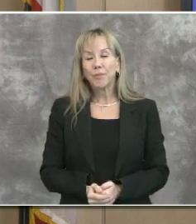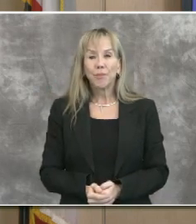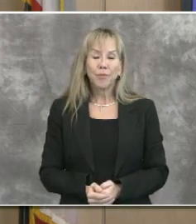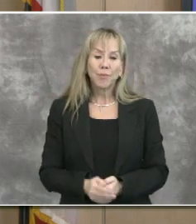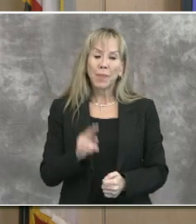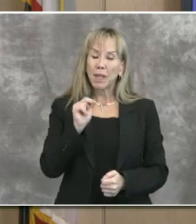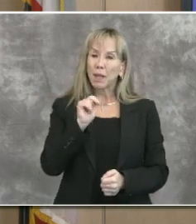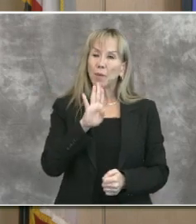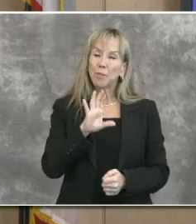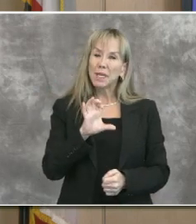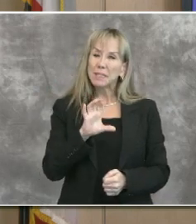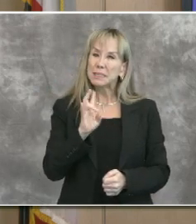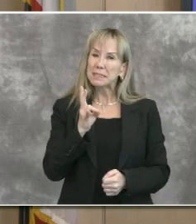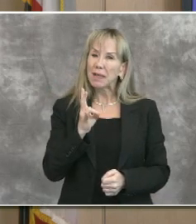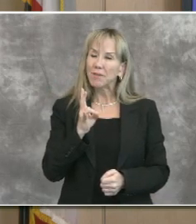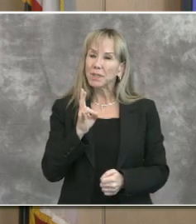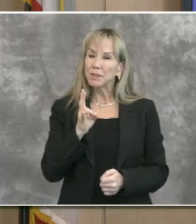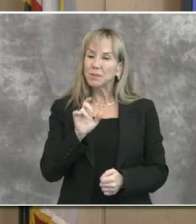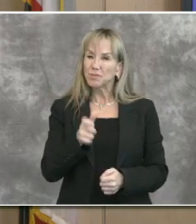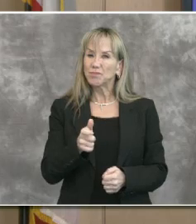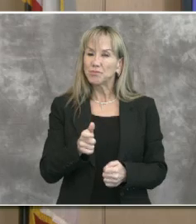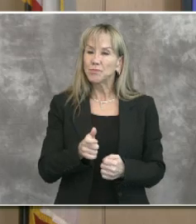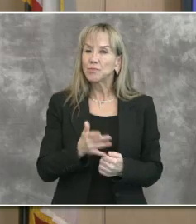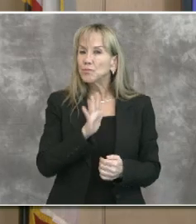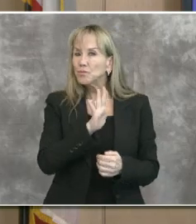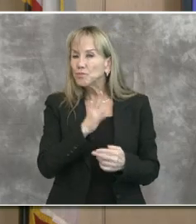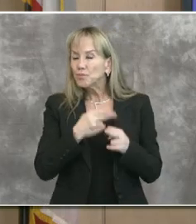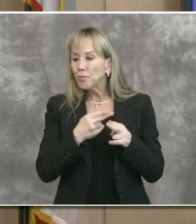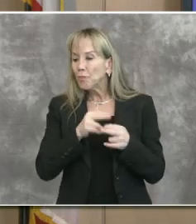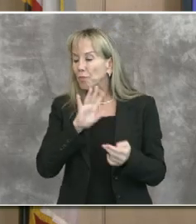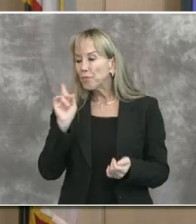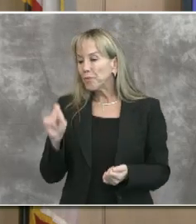NBC 7, please state your name and question.